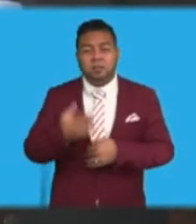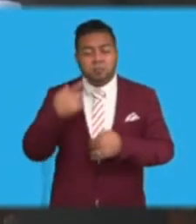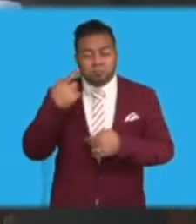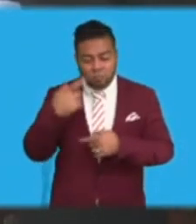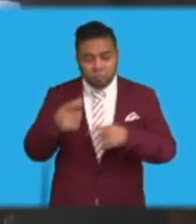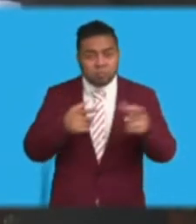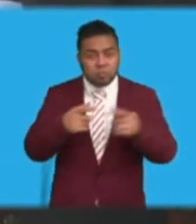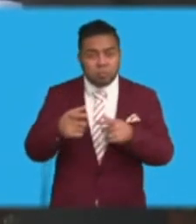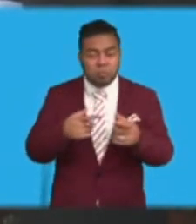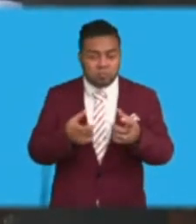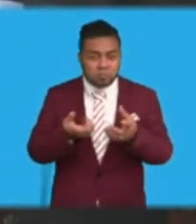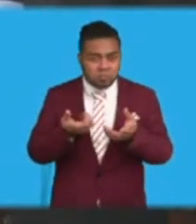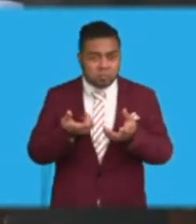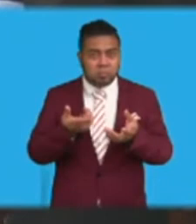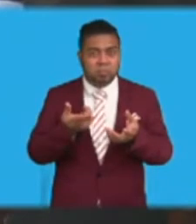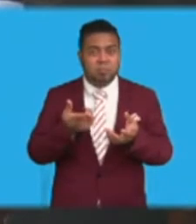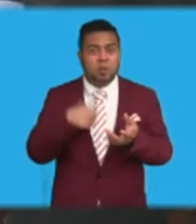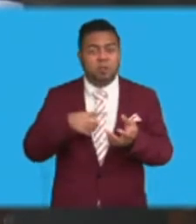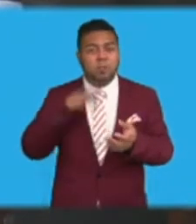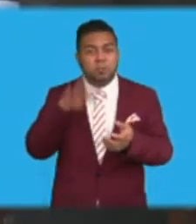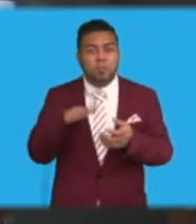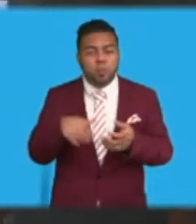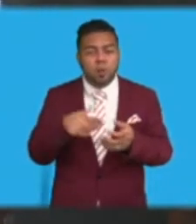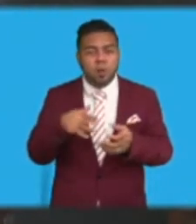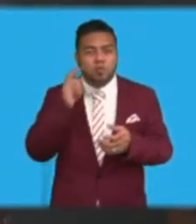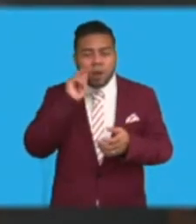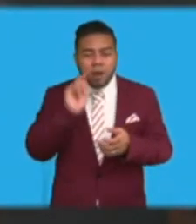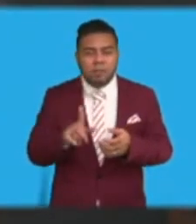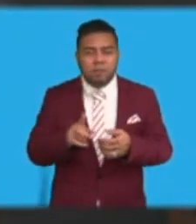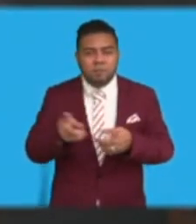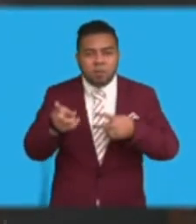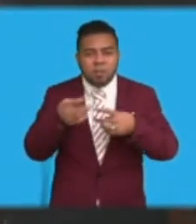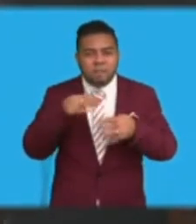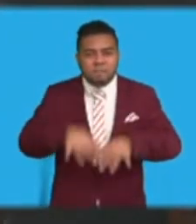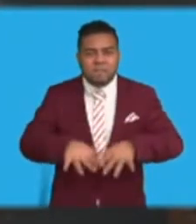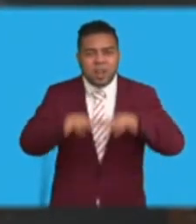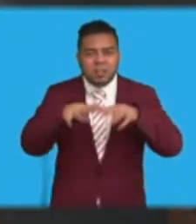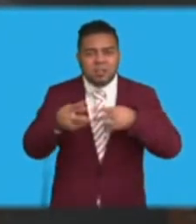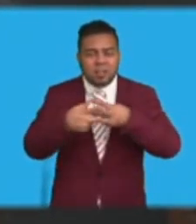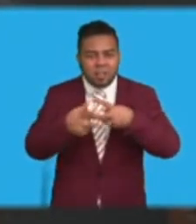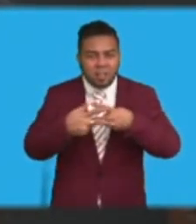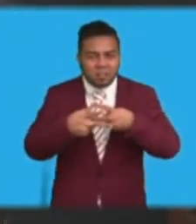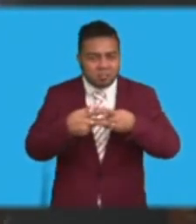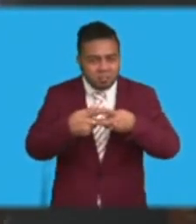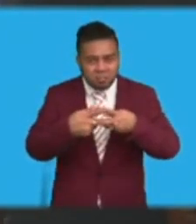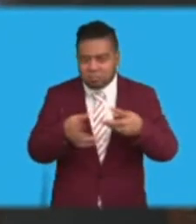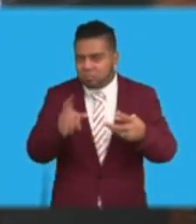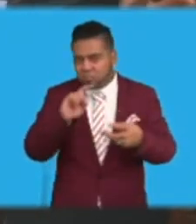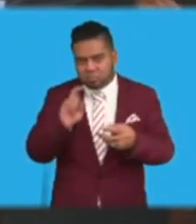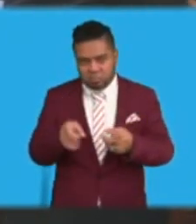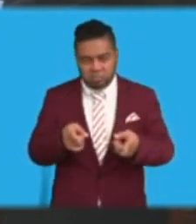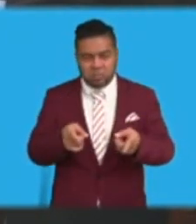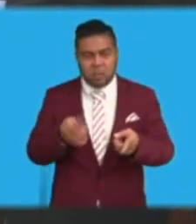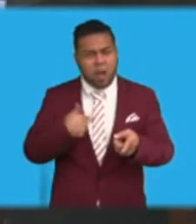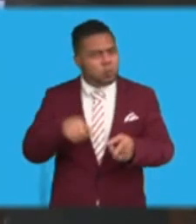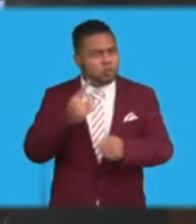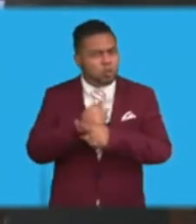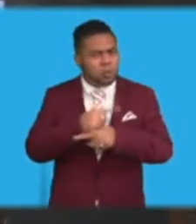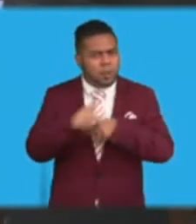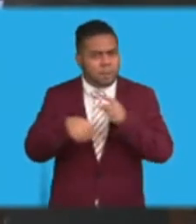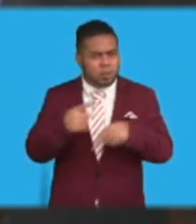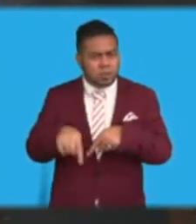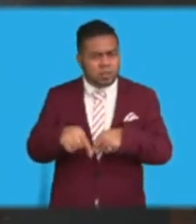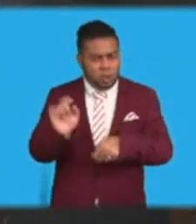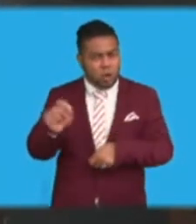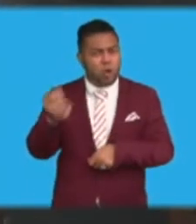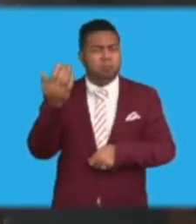constructing floodgates, Madam Speaker. And this is something that I was alluding to this morning when, from a question that was